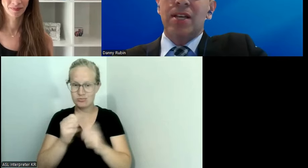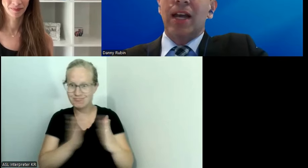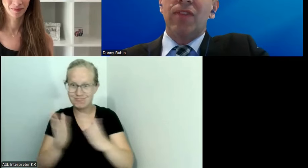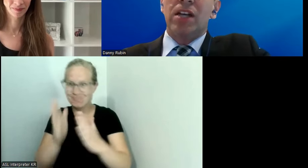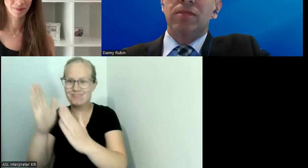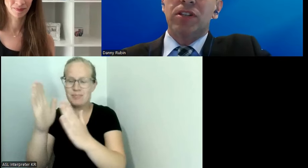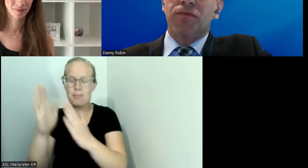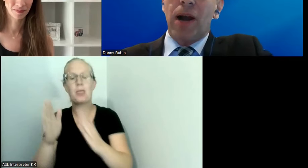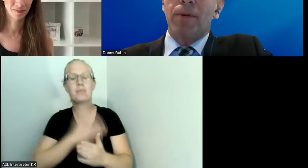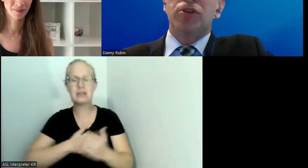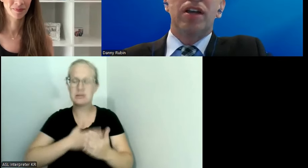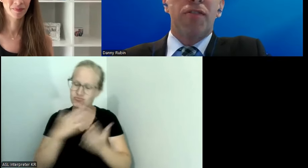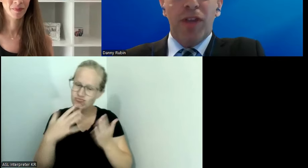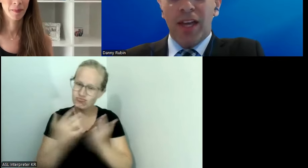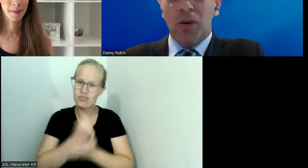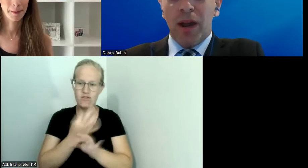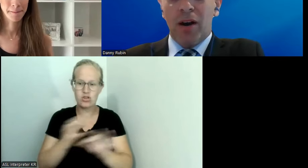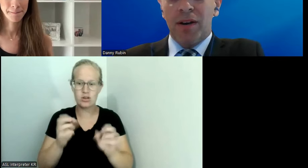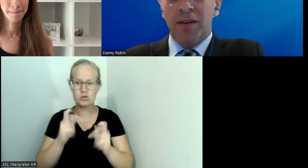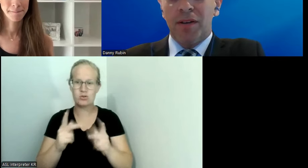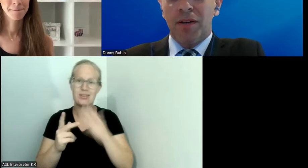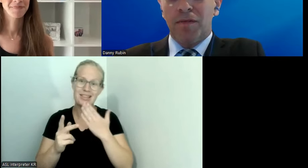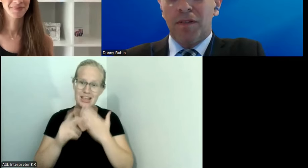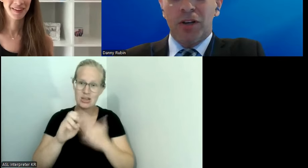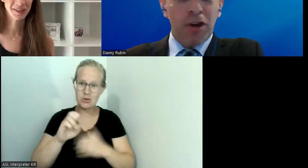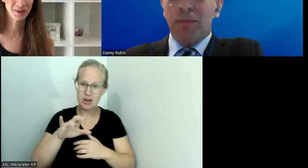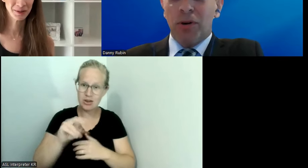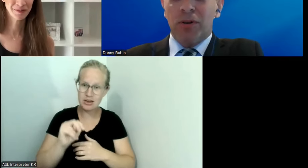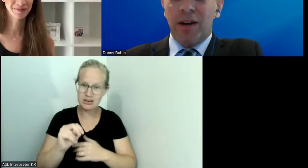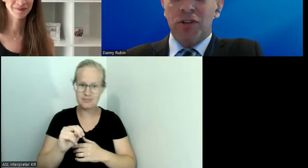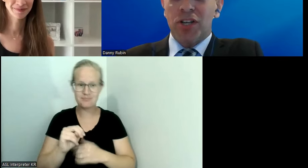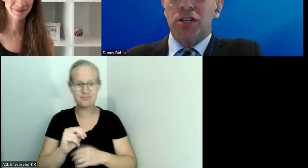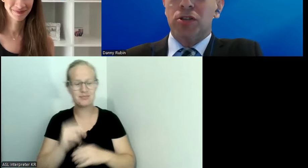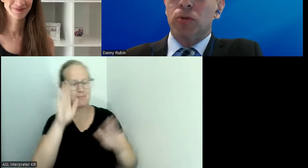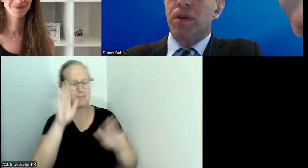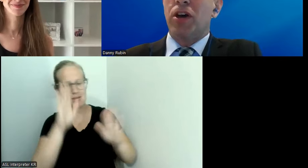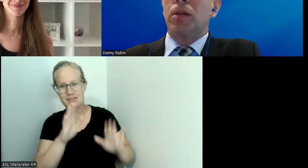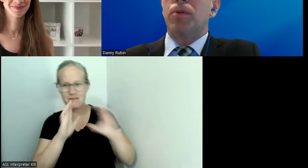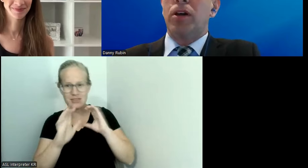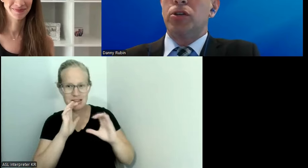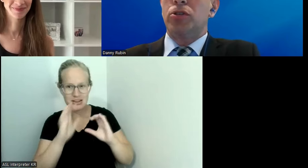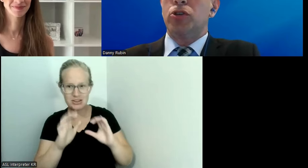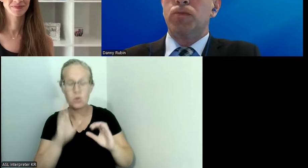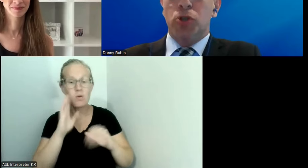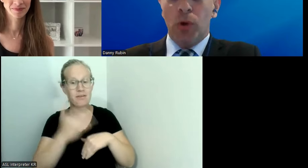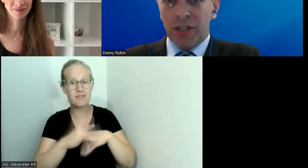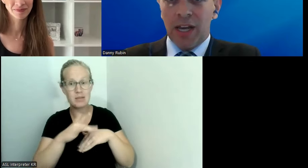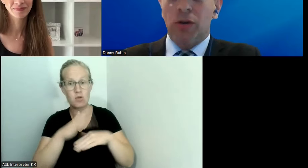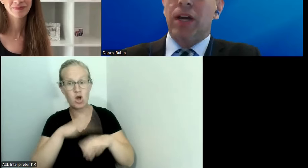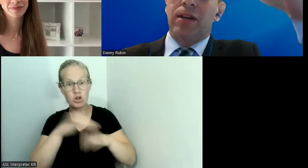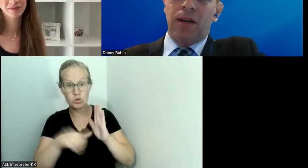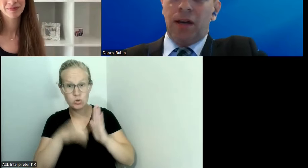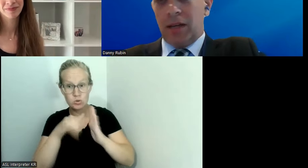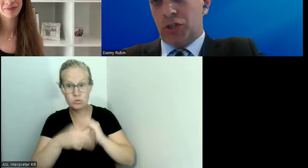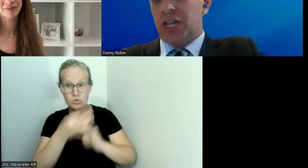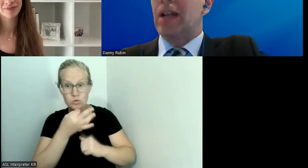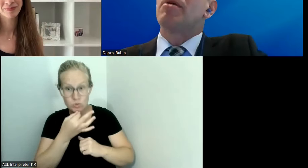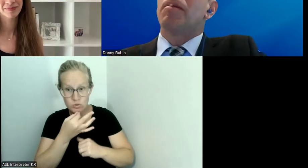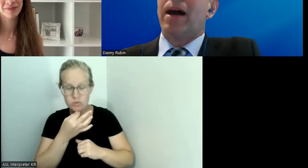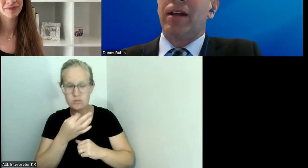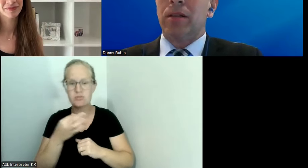So again, please take advantage of this free opportunity. Thank you, Aaron. Incredible conversation. This will be available on YouTube shortly. You'll get,